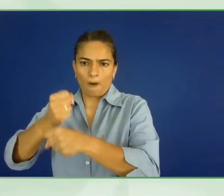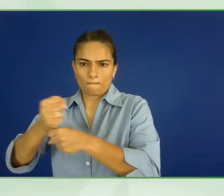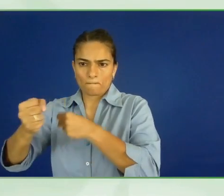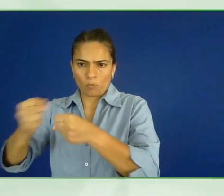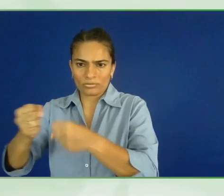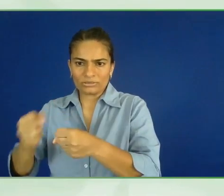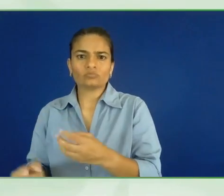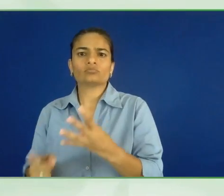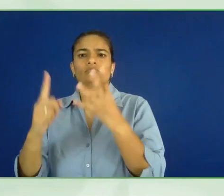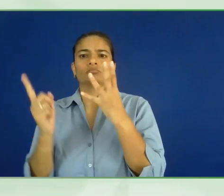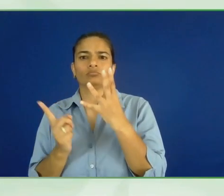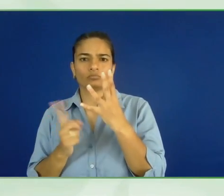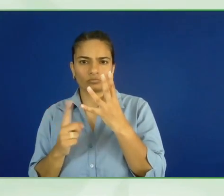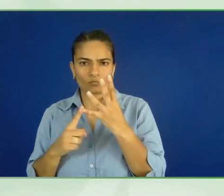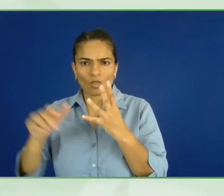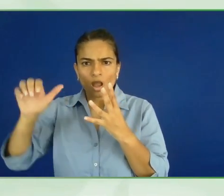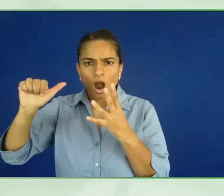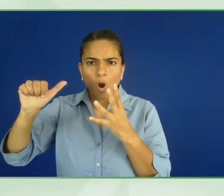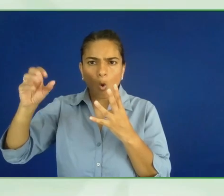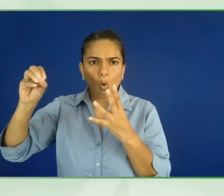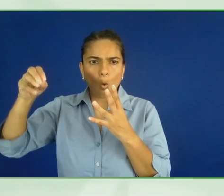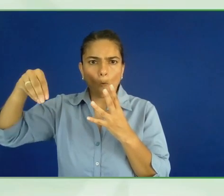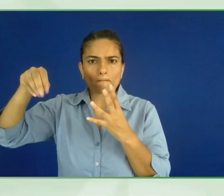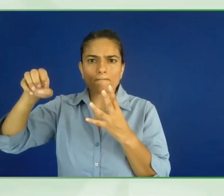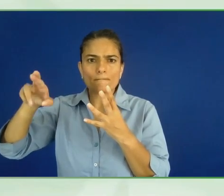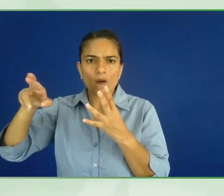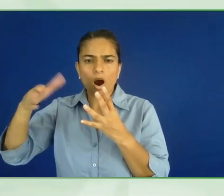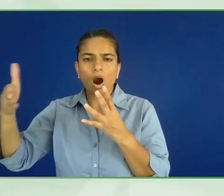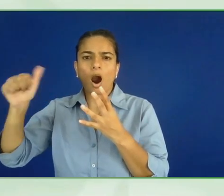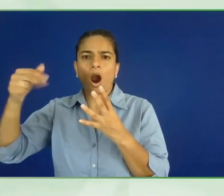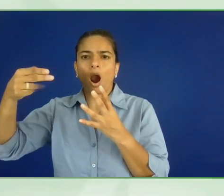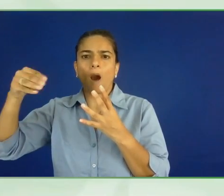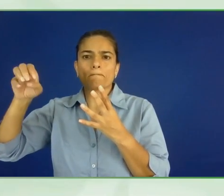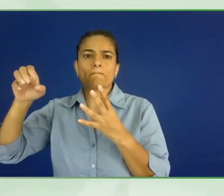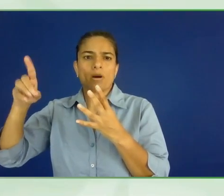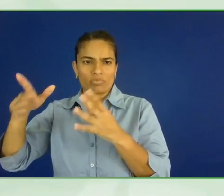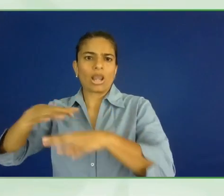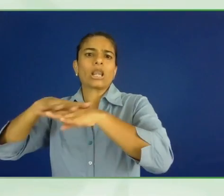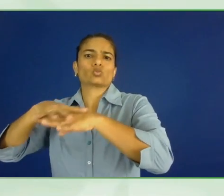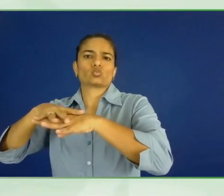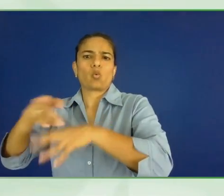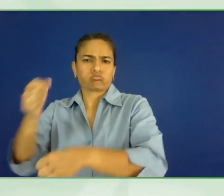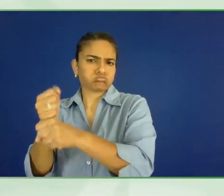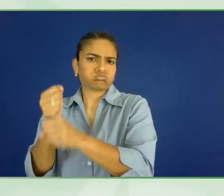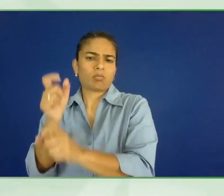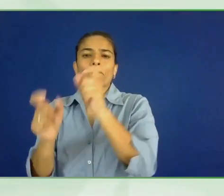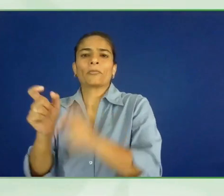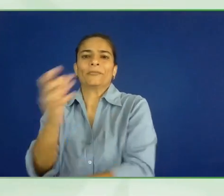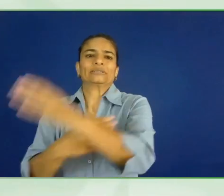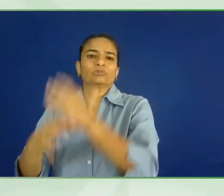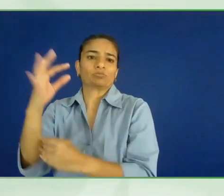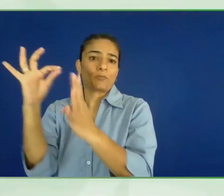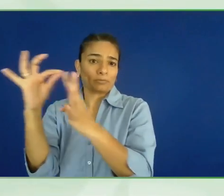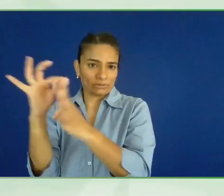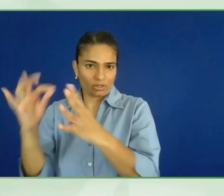of Organizations Working with People with Disability, Pakistan. Sylwia Daniłowska, Vice